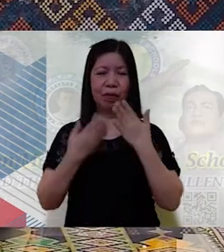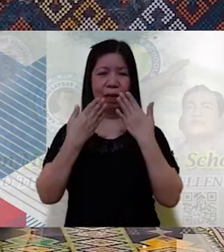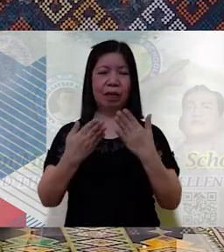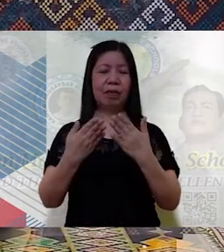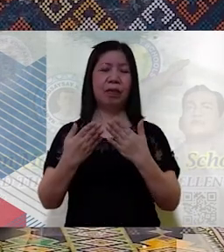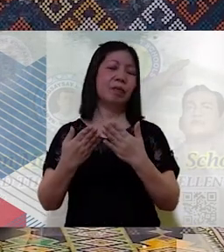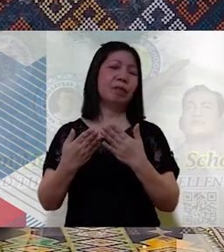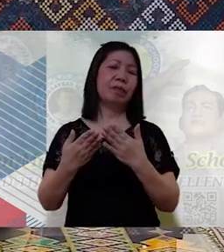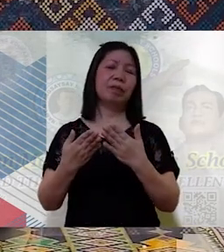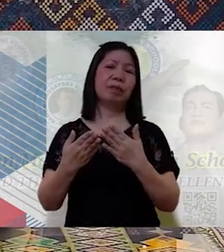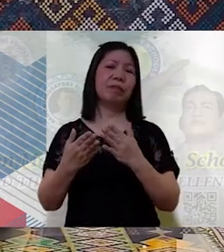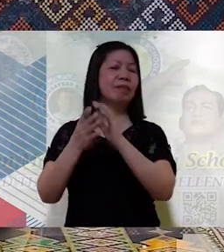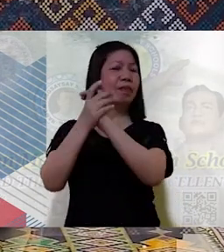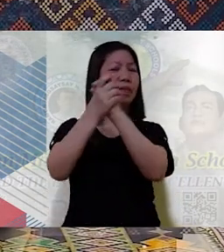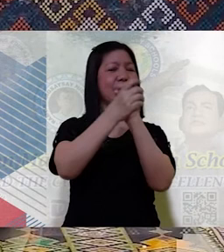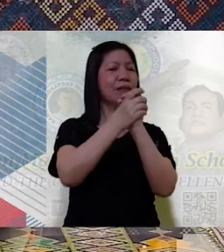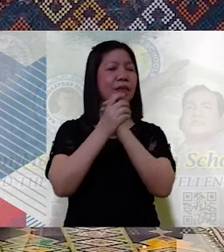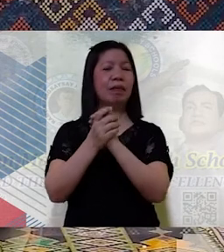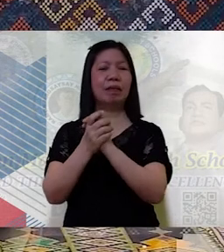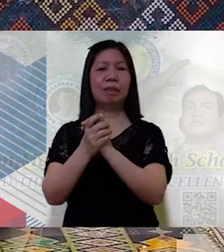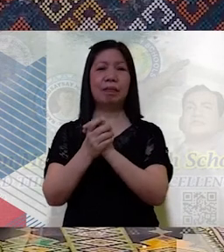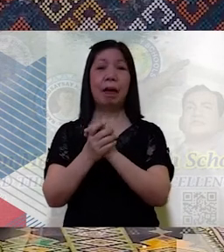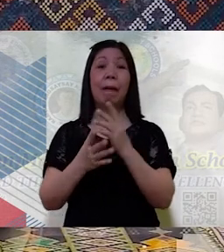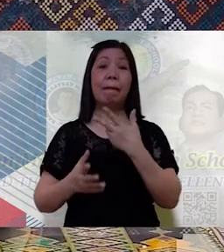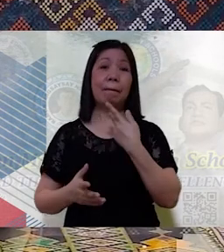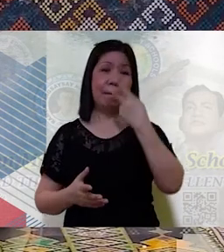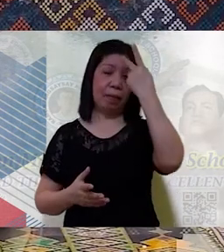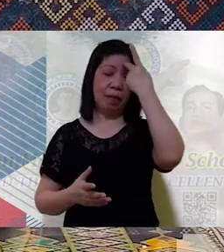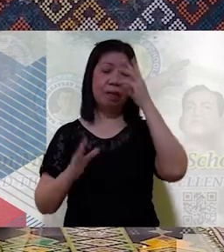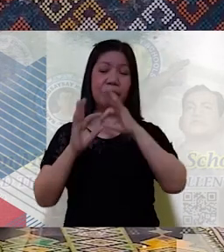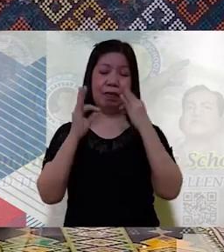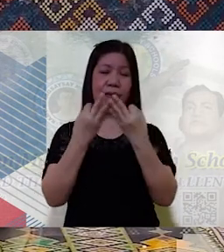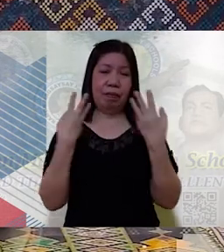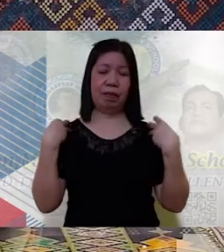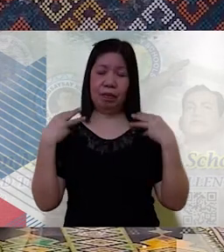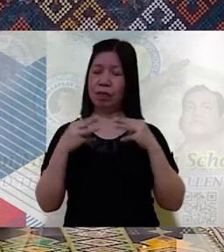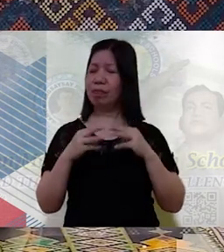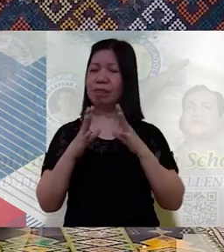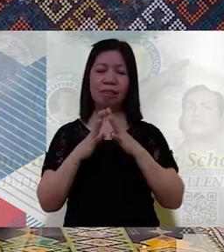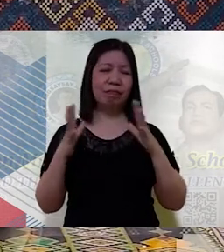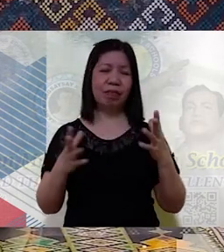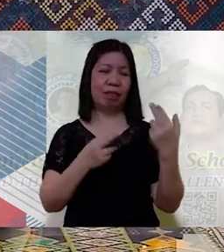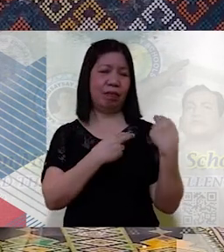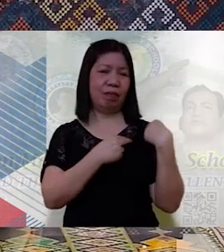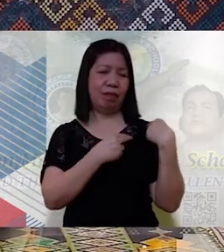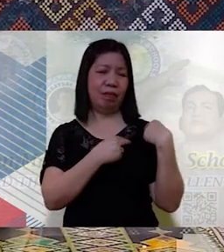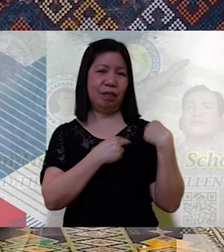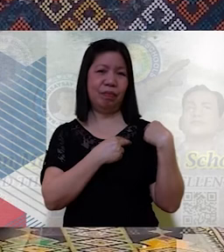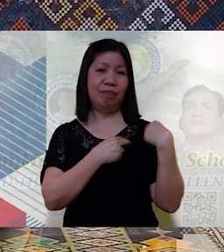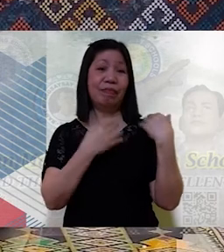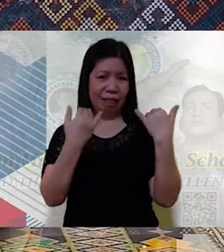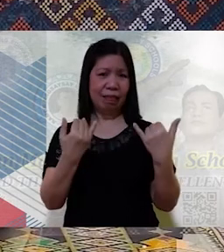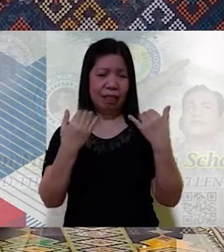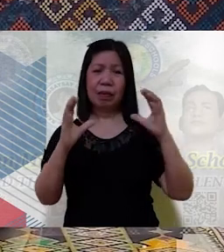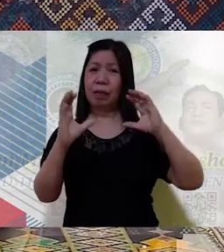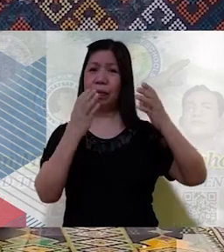at congratulations, parents and family members. Mas malaki ang role ninyo at this time compared